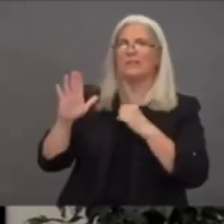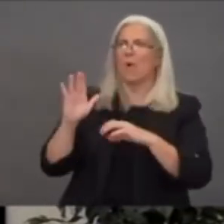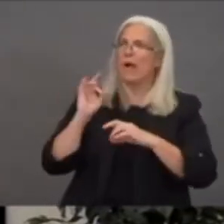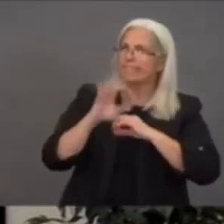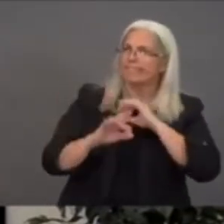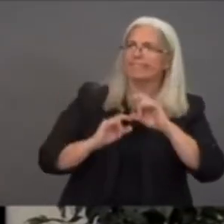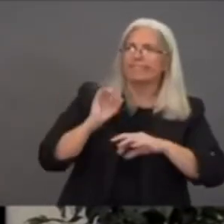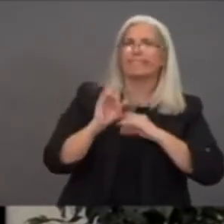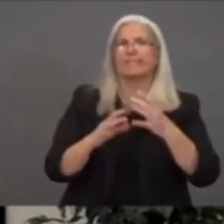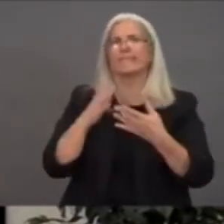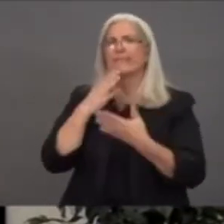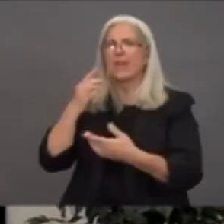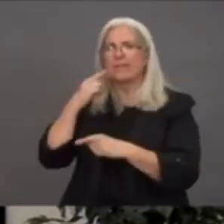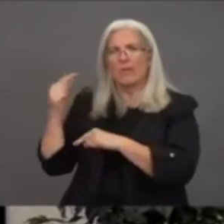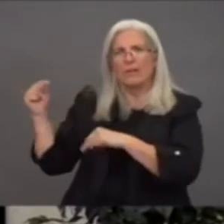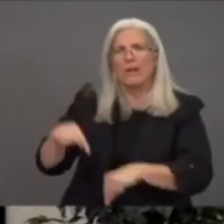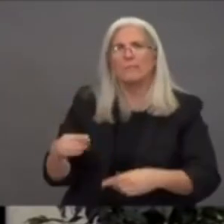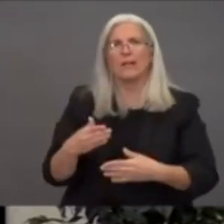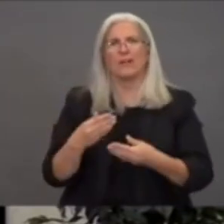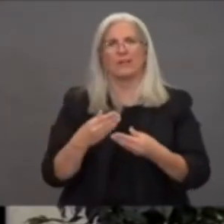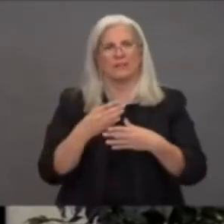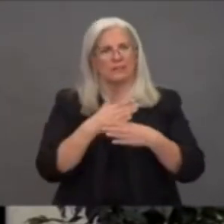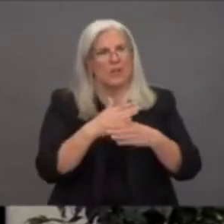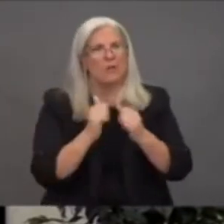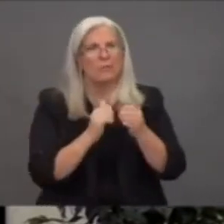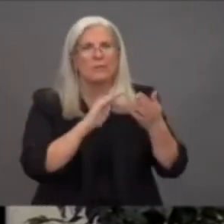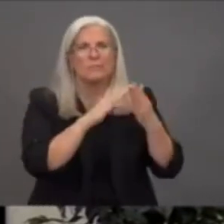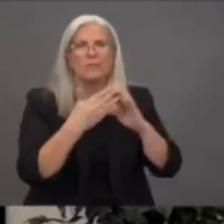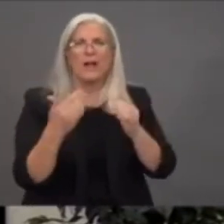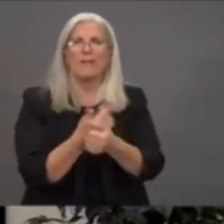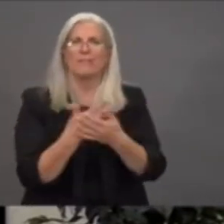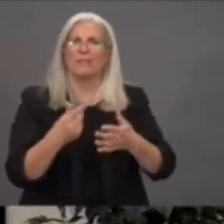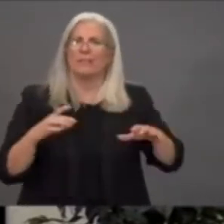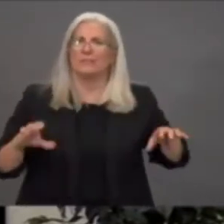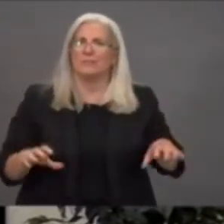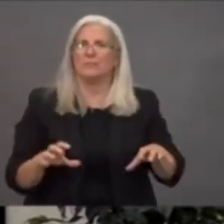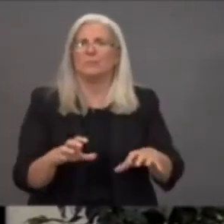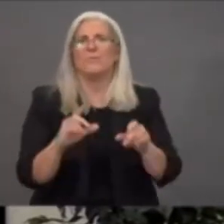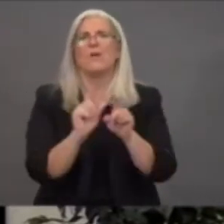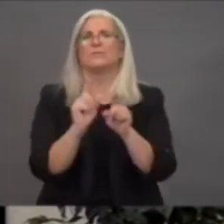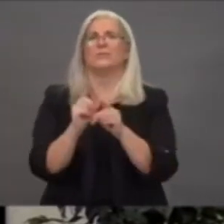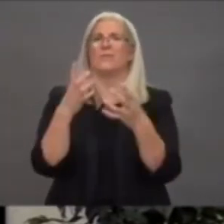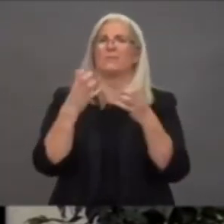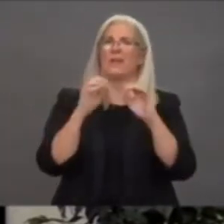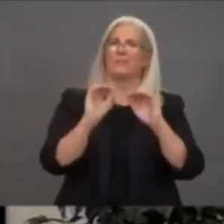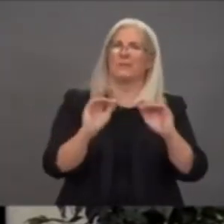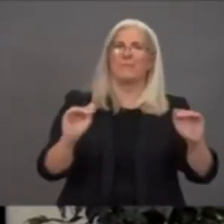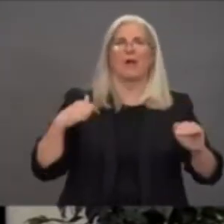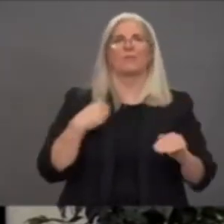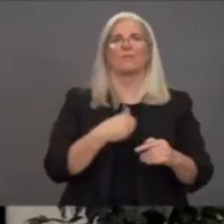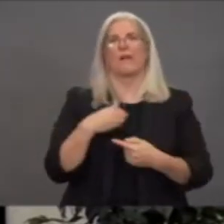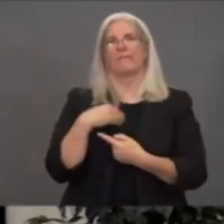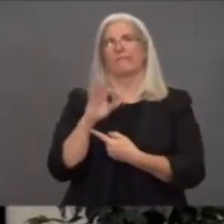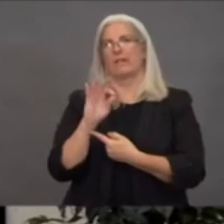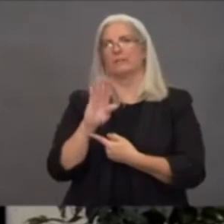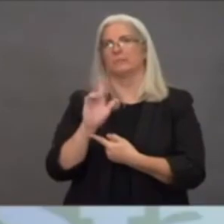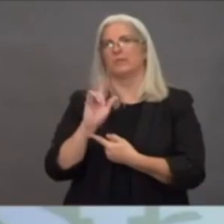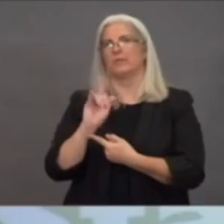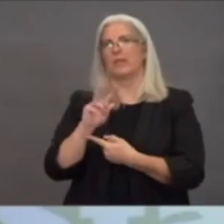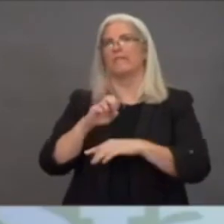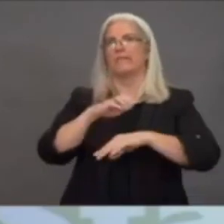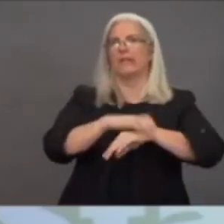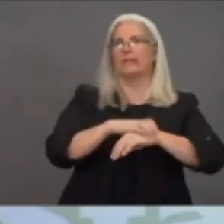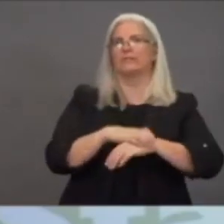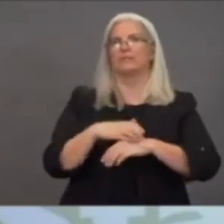for everything that you've been doing. Also, just a brief reminder, we do have Facebook Live English and Spanish Wednesday and